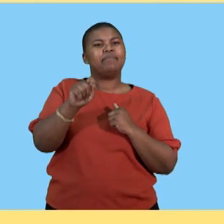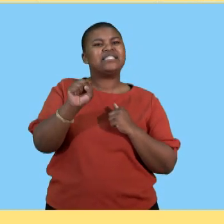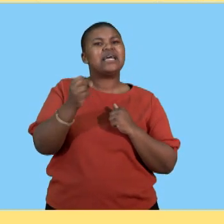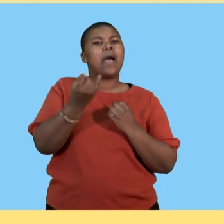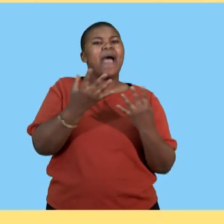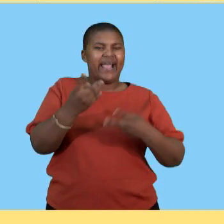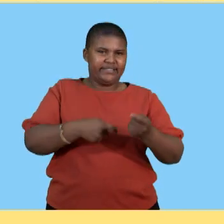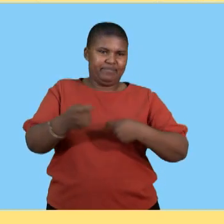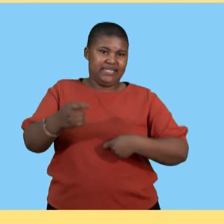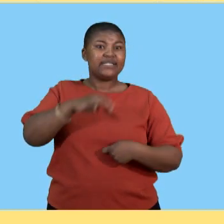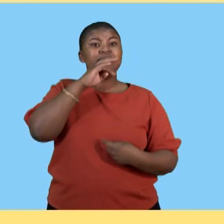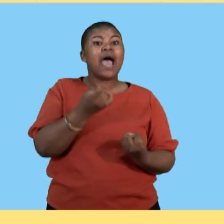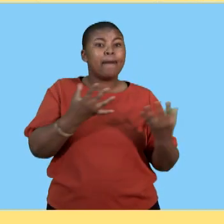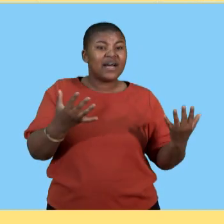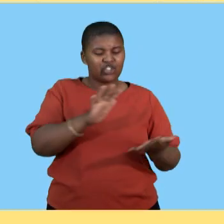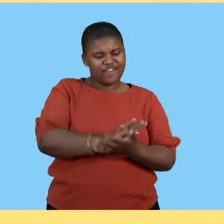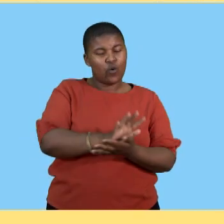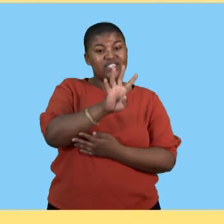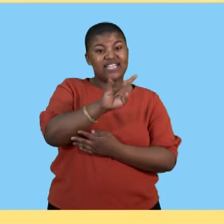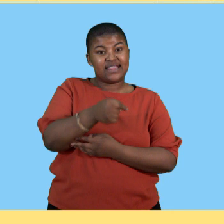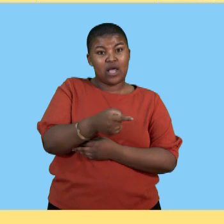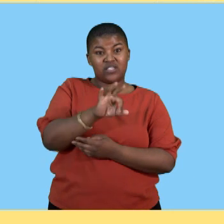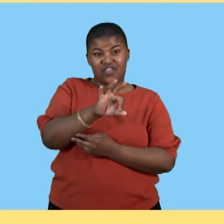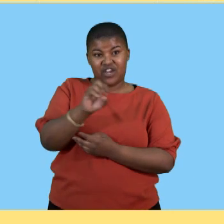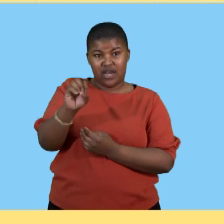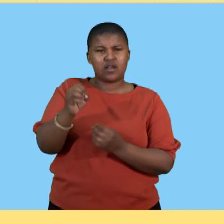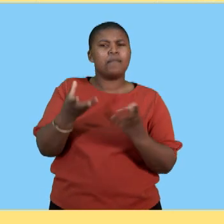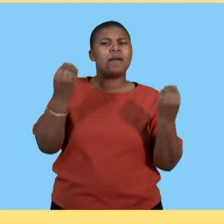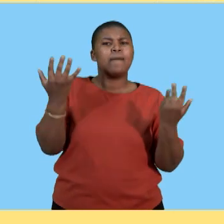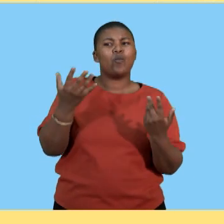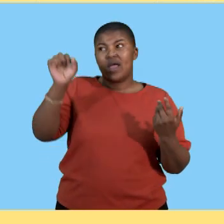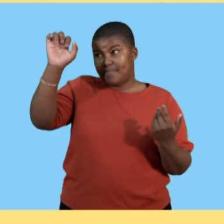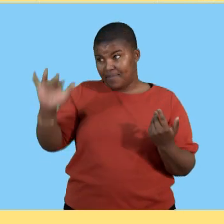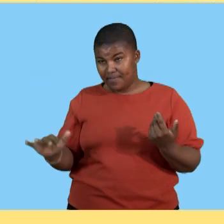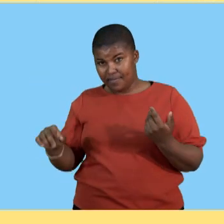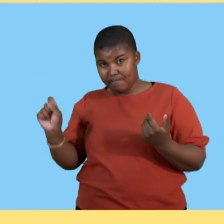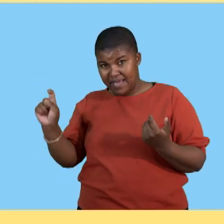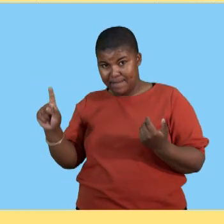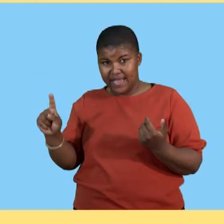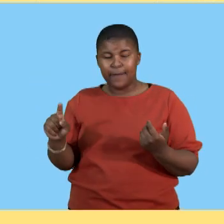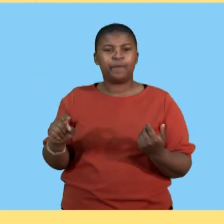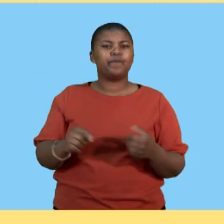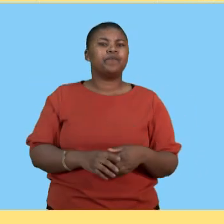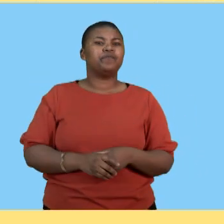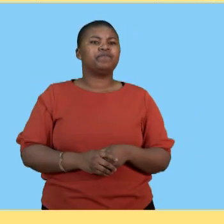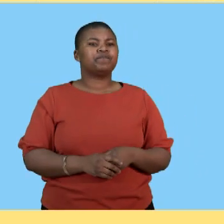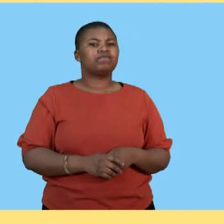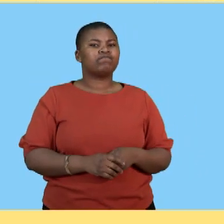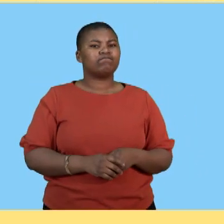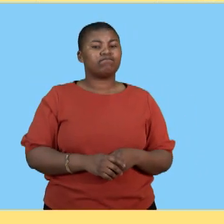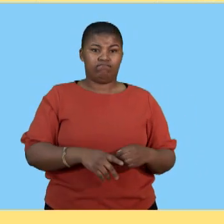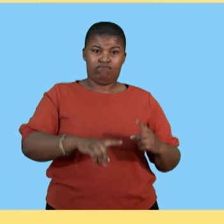our bad debts is 14,300. This is from the list of balances. And then we come and